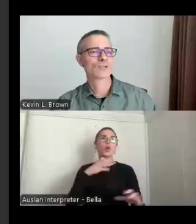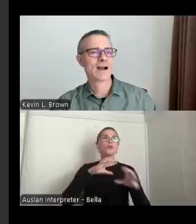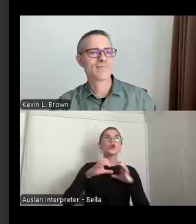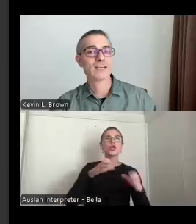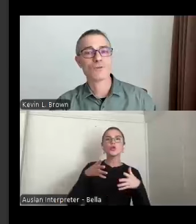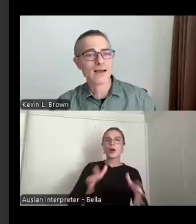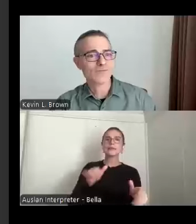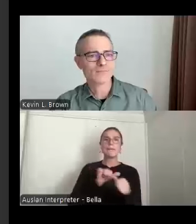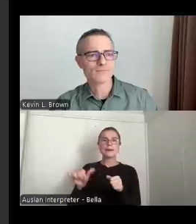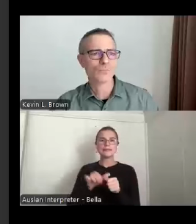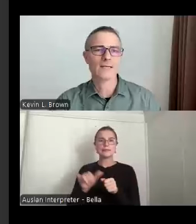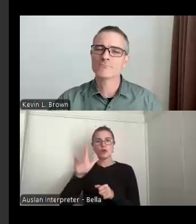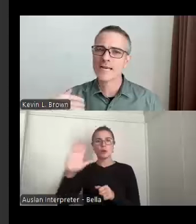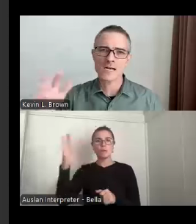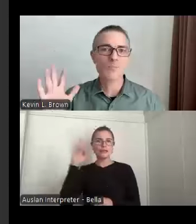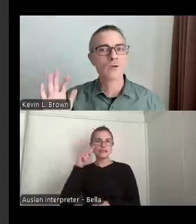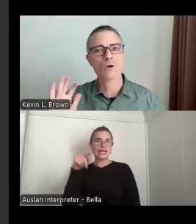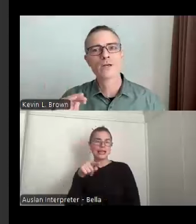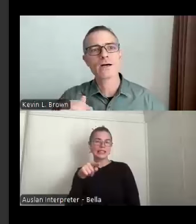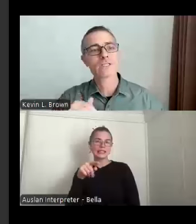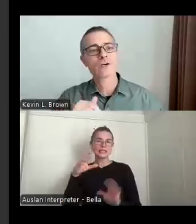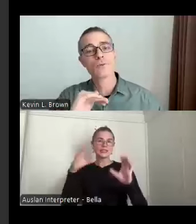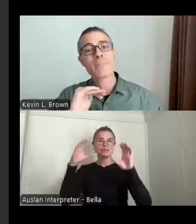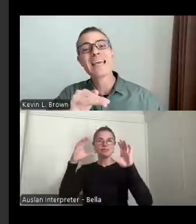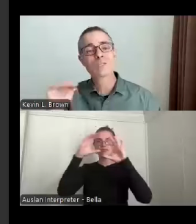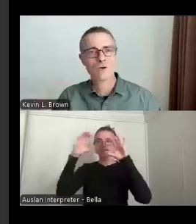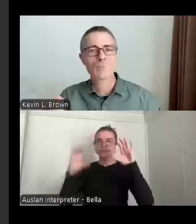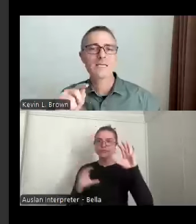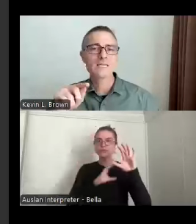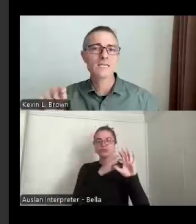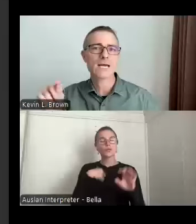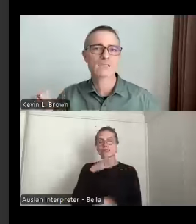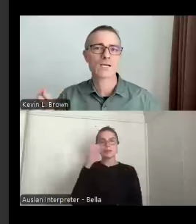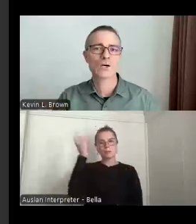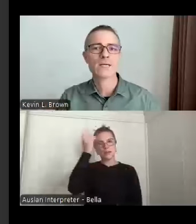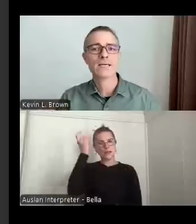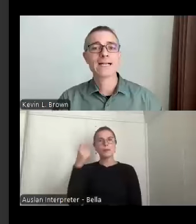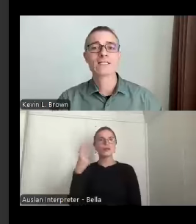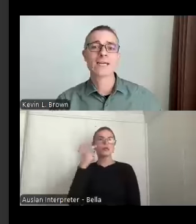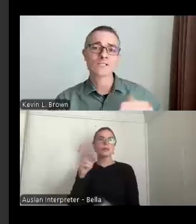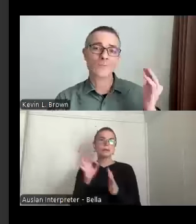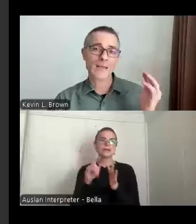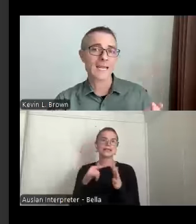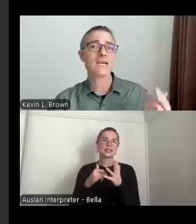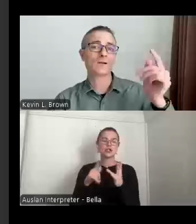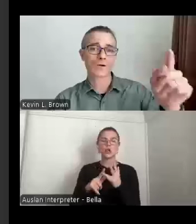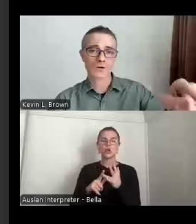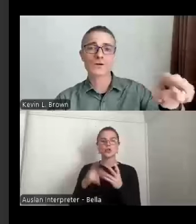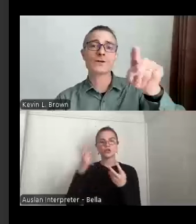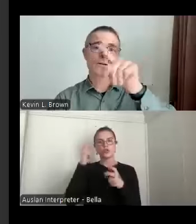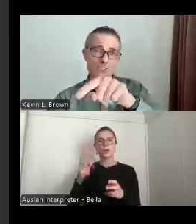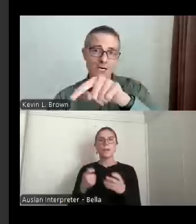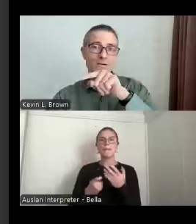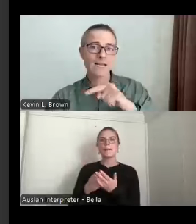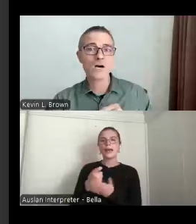this graphic. If you haven't, we didn't make it up. You can go look it up. It's called PESO, P-E-S-O, and it stands for paid,